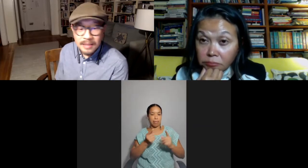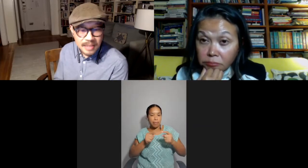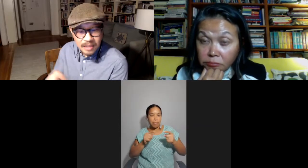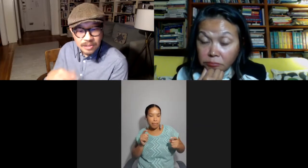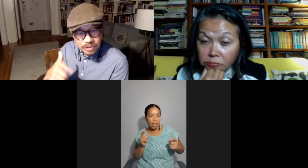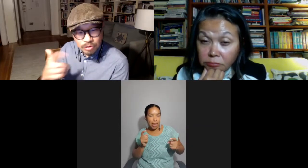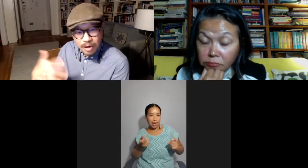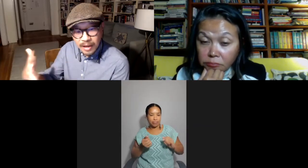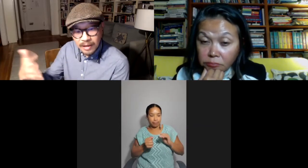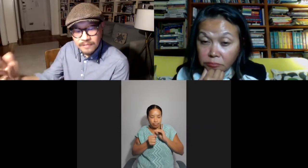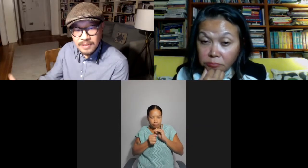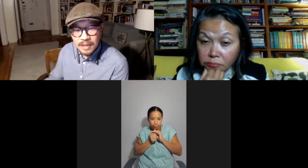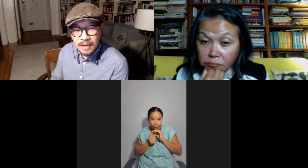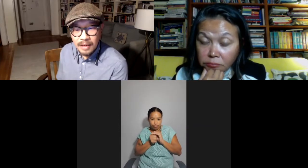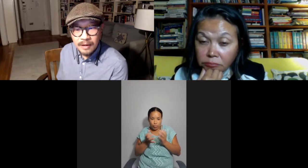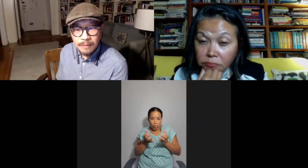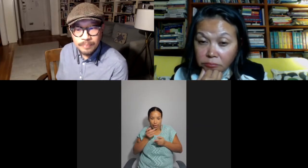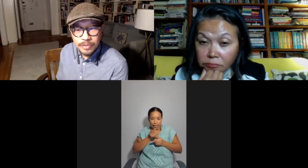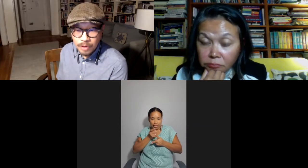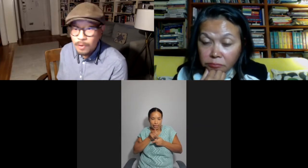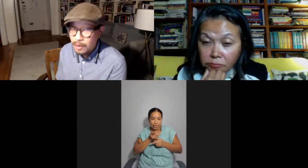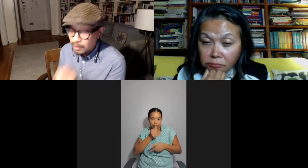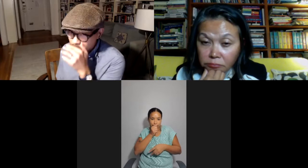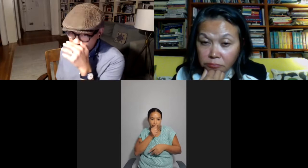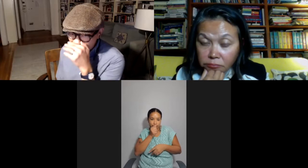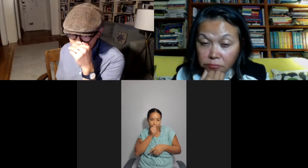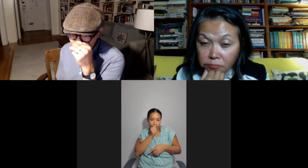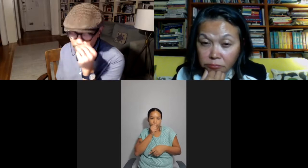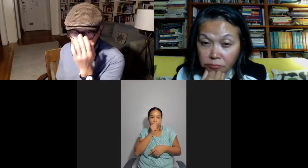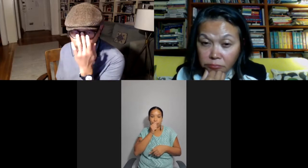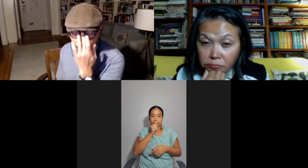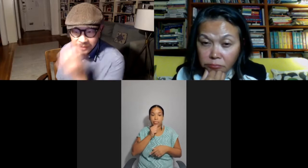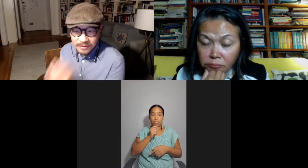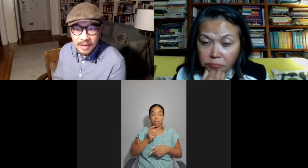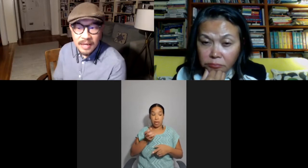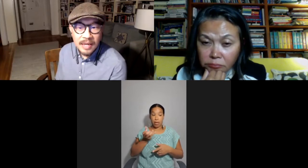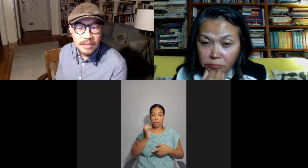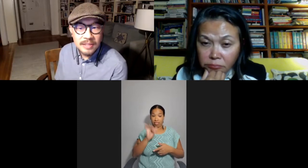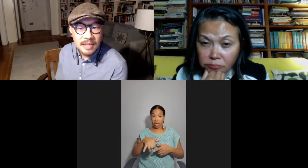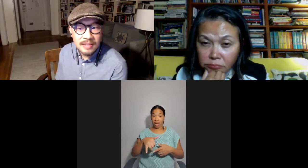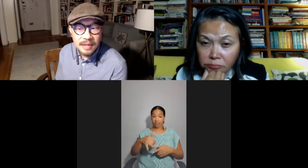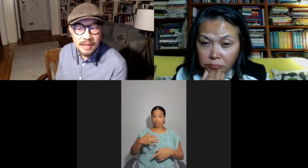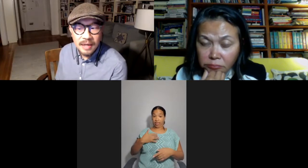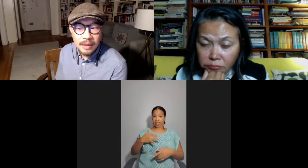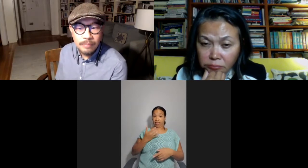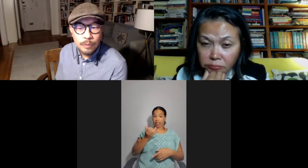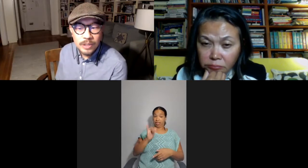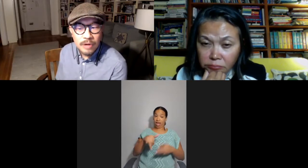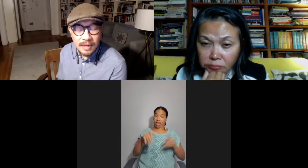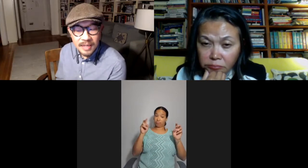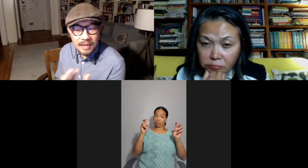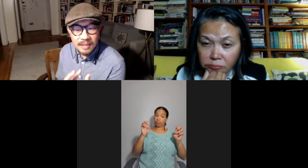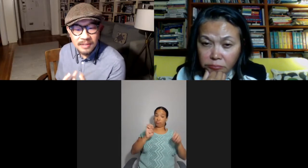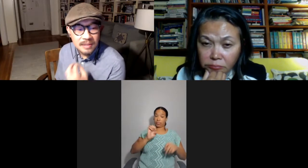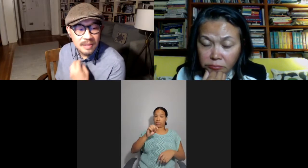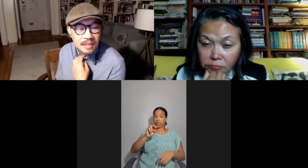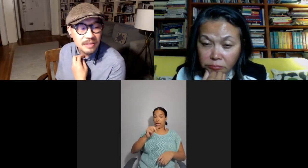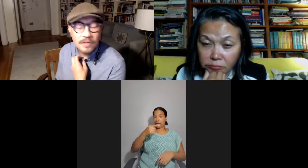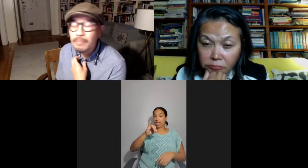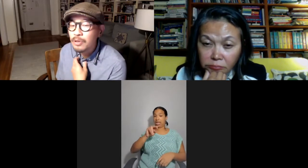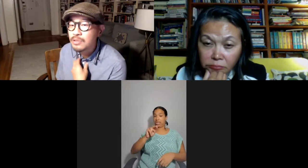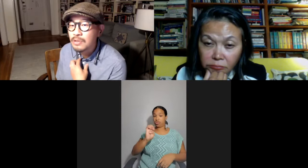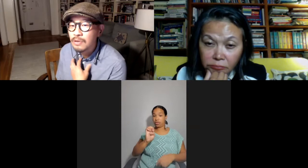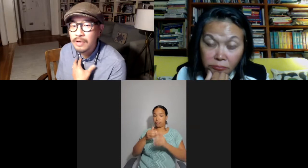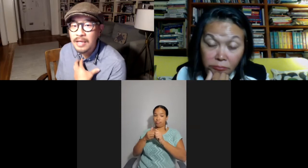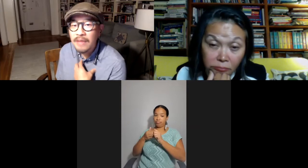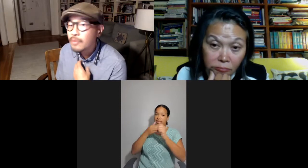But yet this engine drives their work, or drives the story, or drives in the sense that we try to take this thing that is